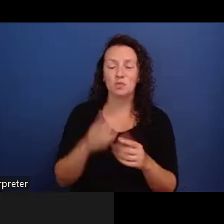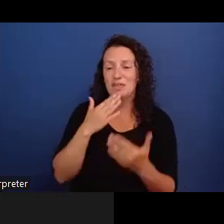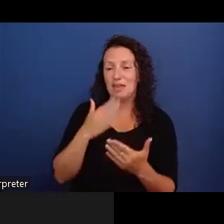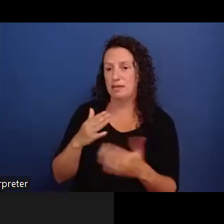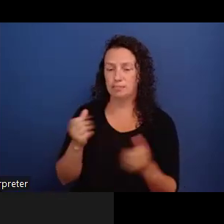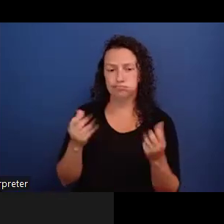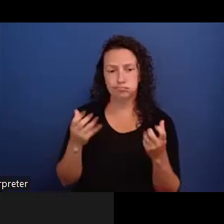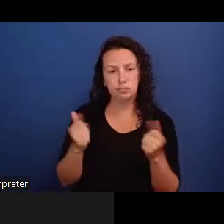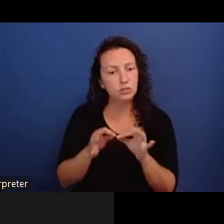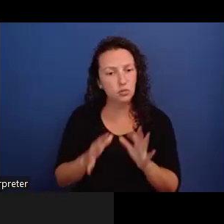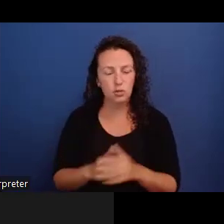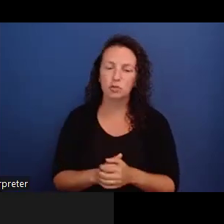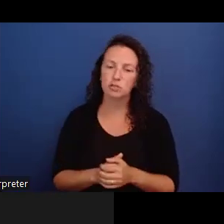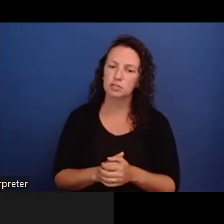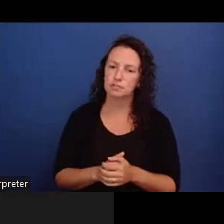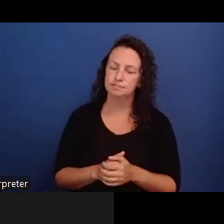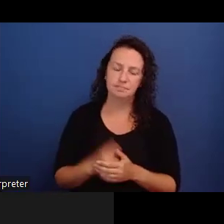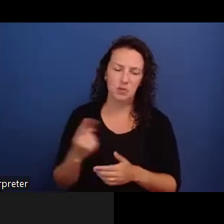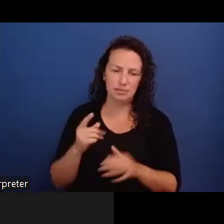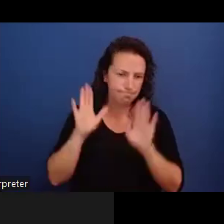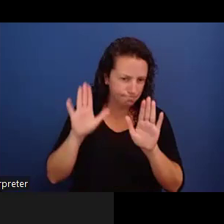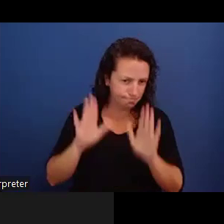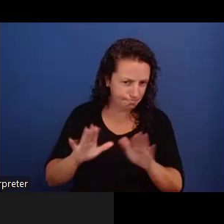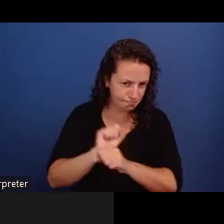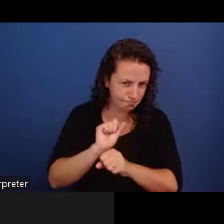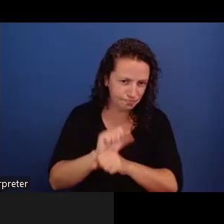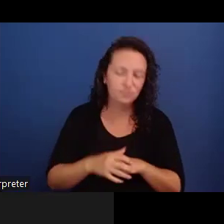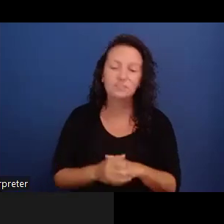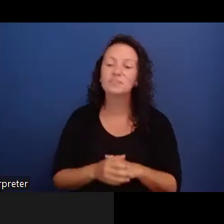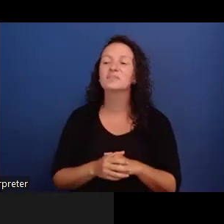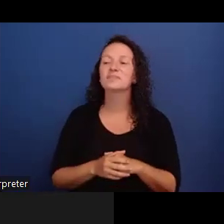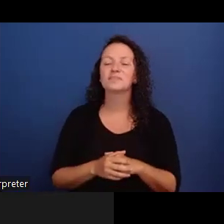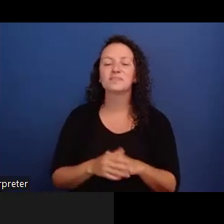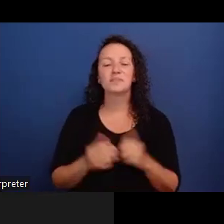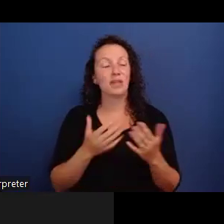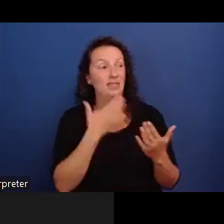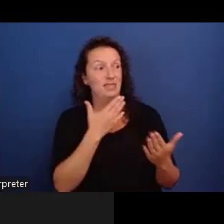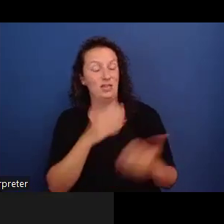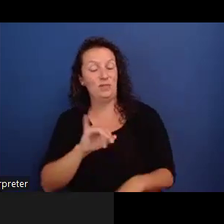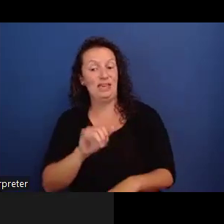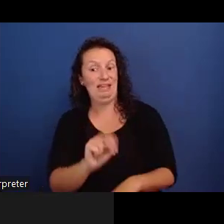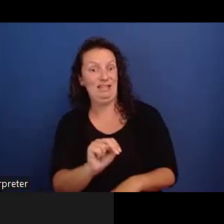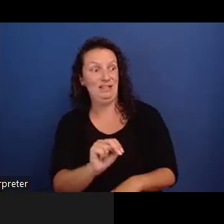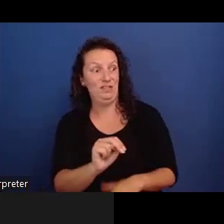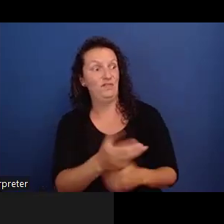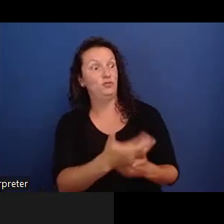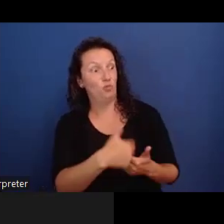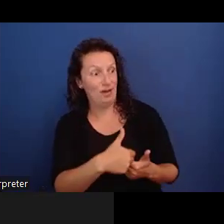interpreters. As always, you guys do a fantastic job. And I also want to thank Ian for joining us in